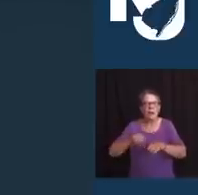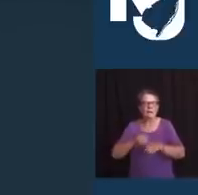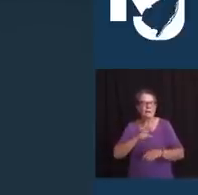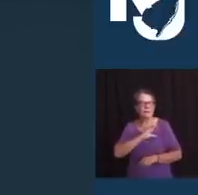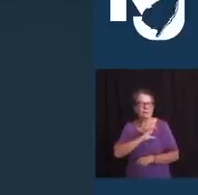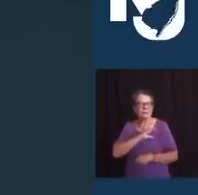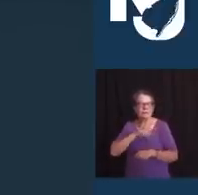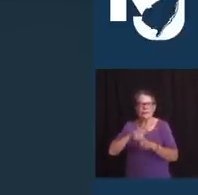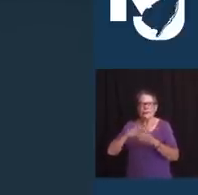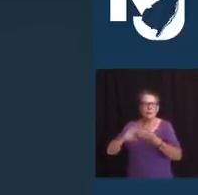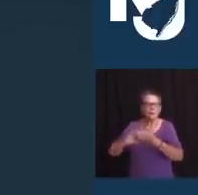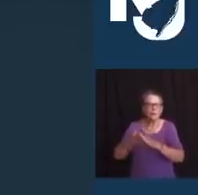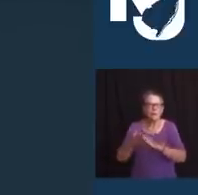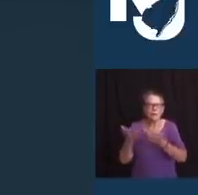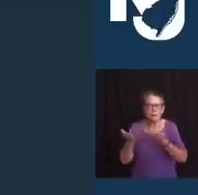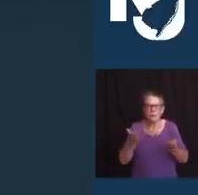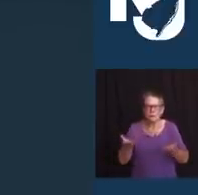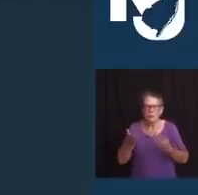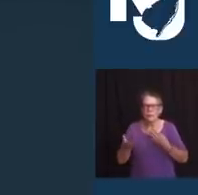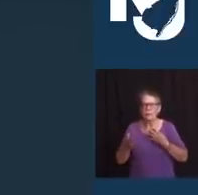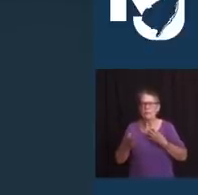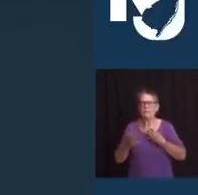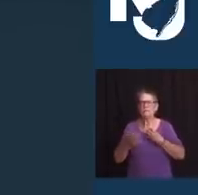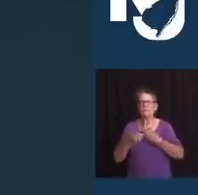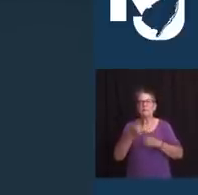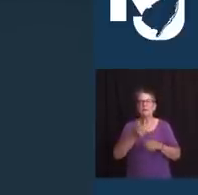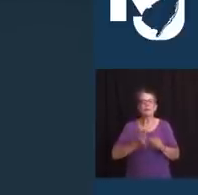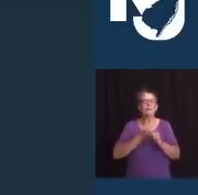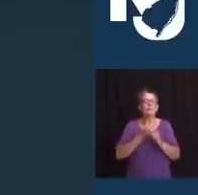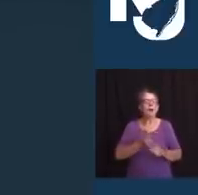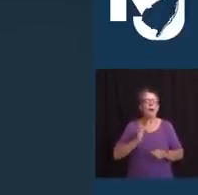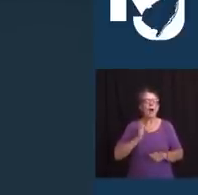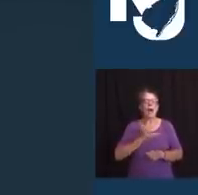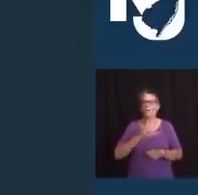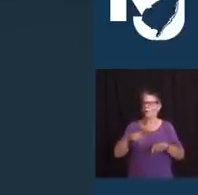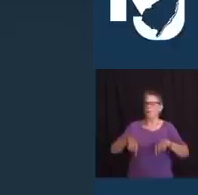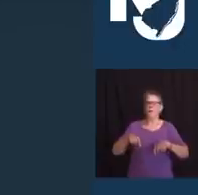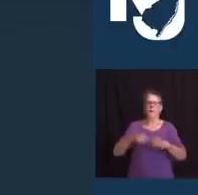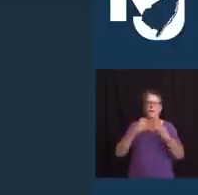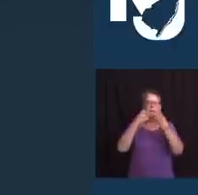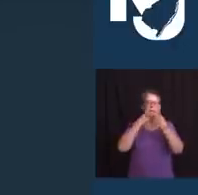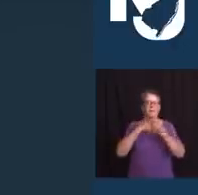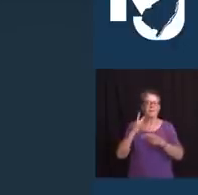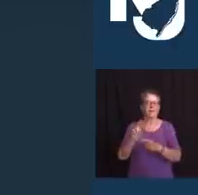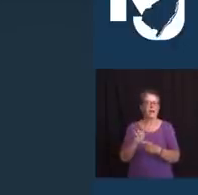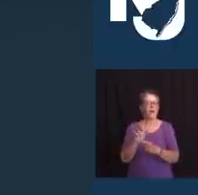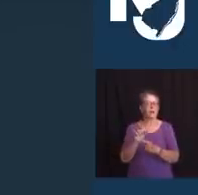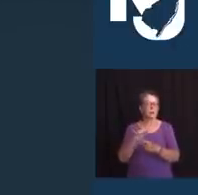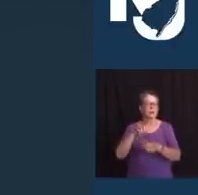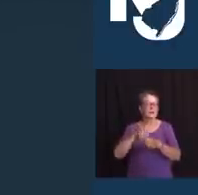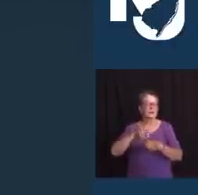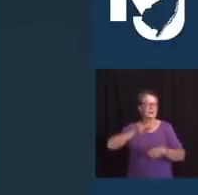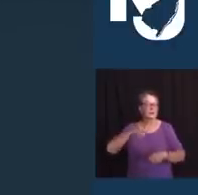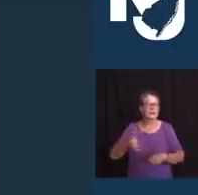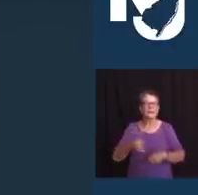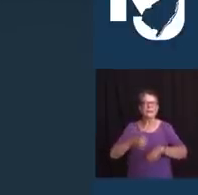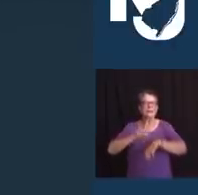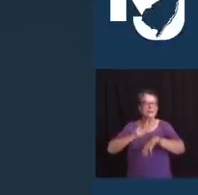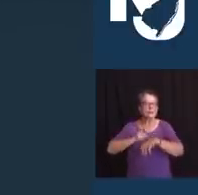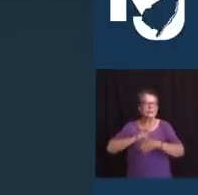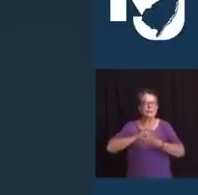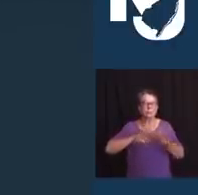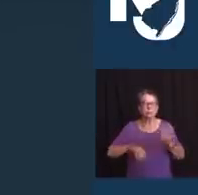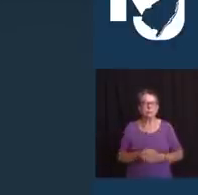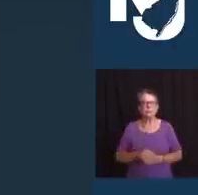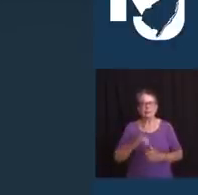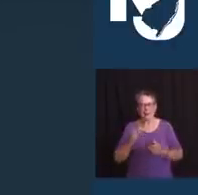our values, and we know that he has been blessed and is looking down on those he left behind. And finally, we